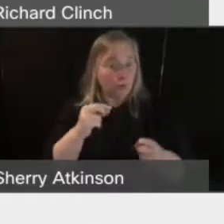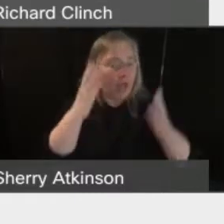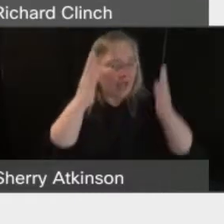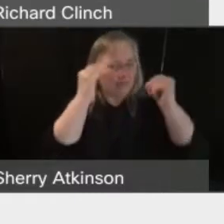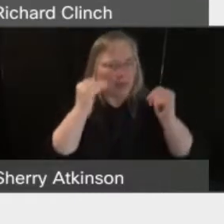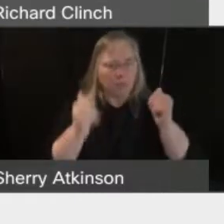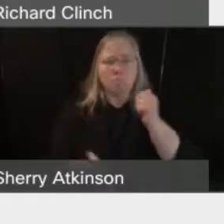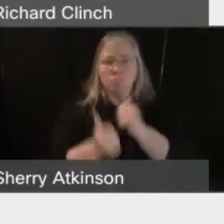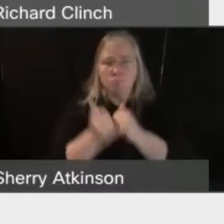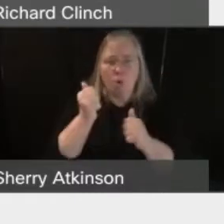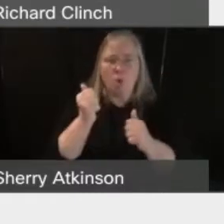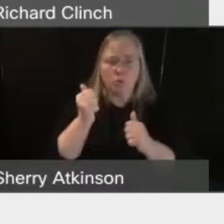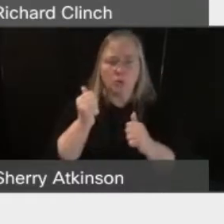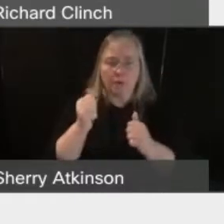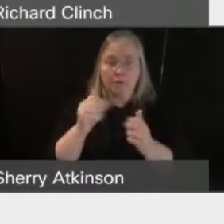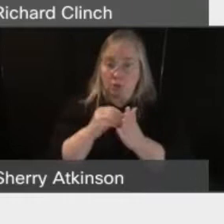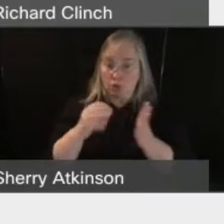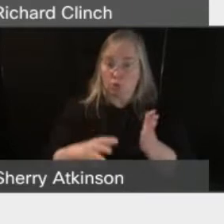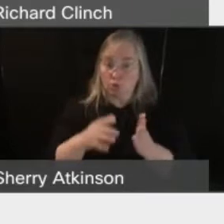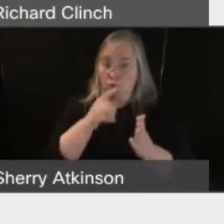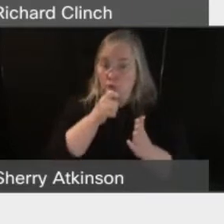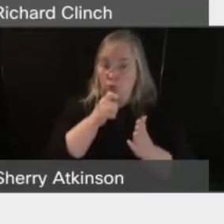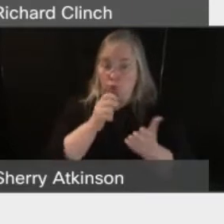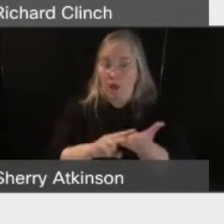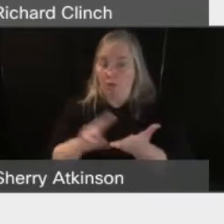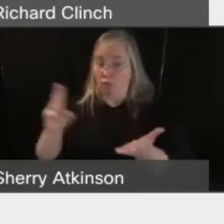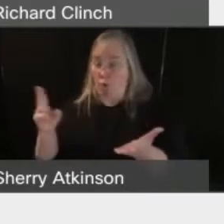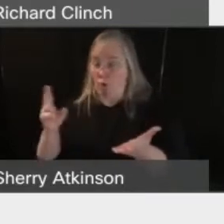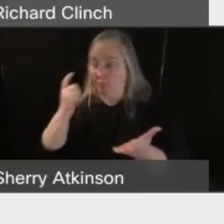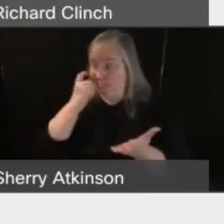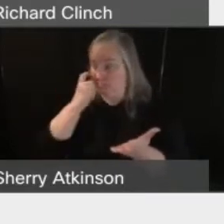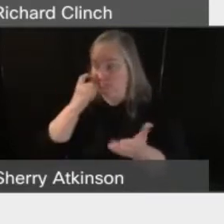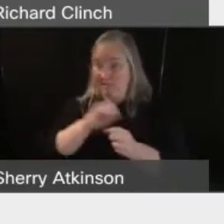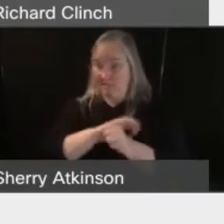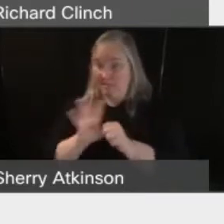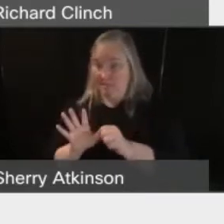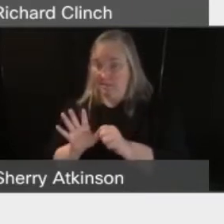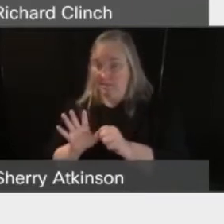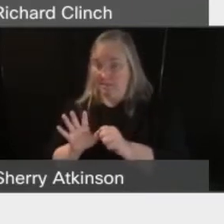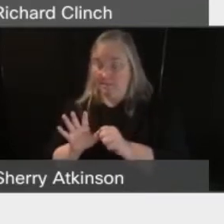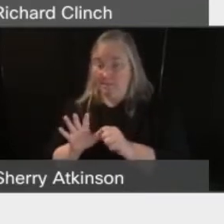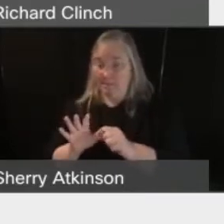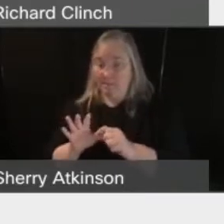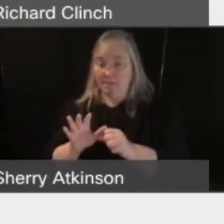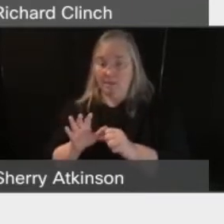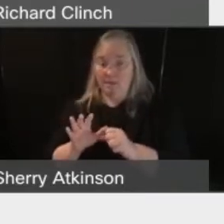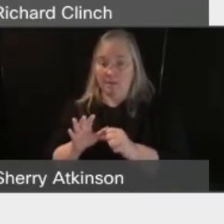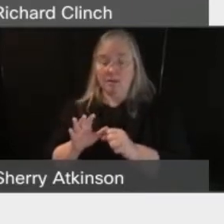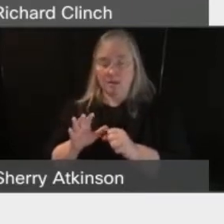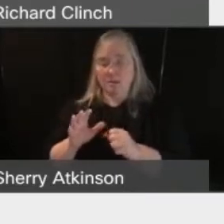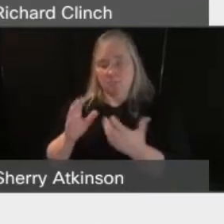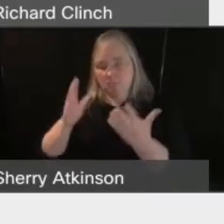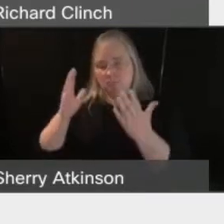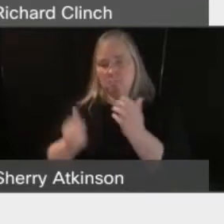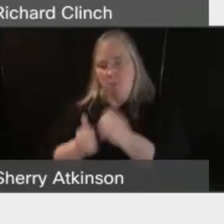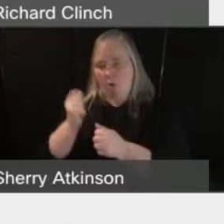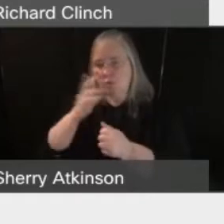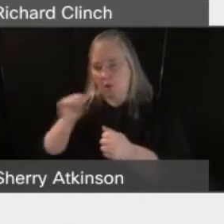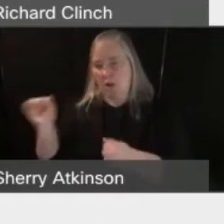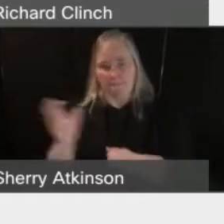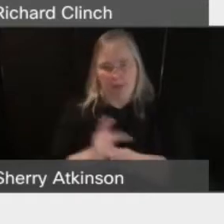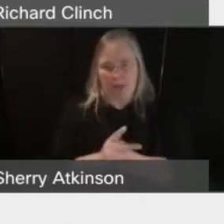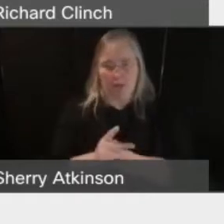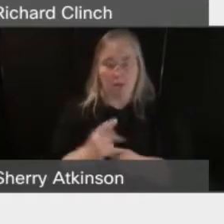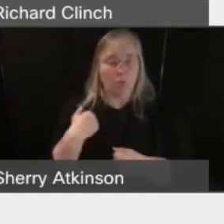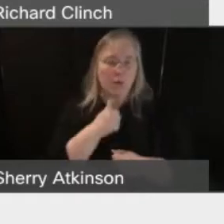of the students who unenrolled as a result of the pandemic to come back. We're not assuming